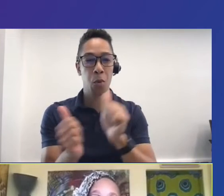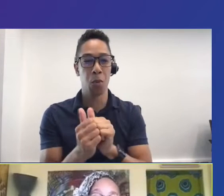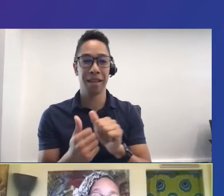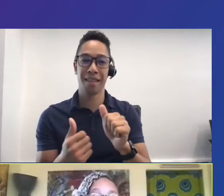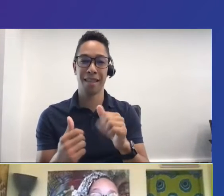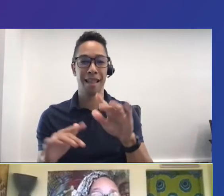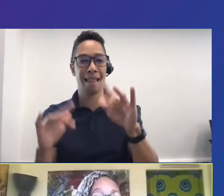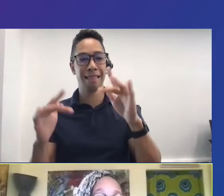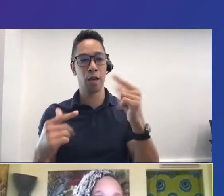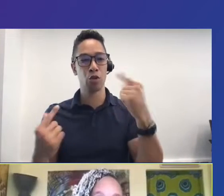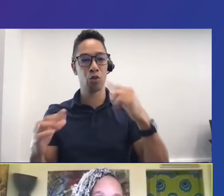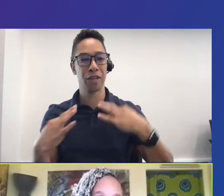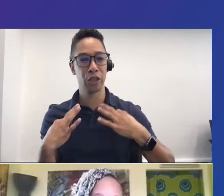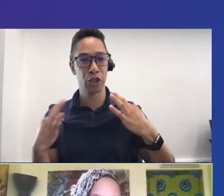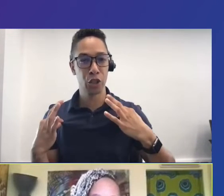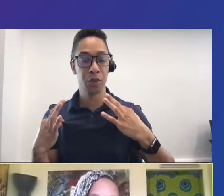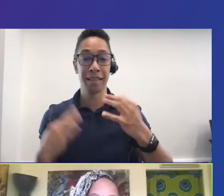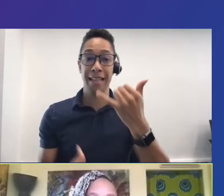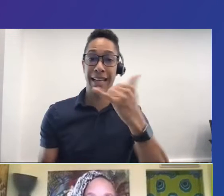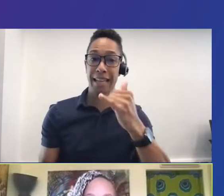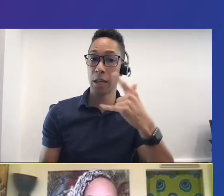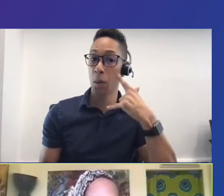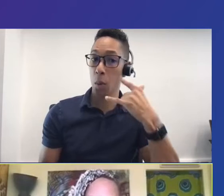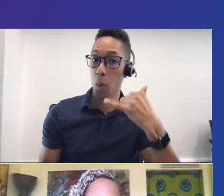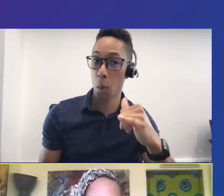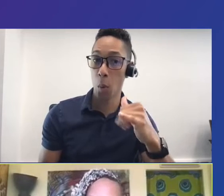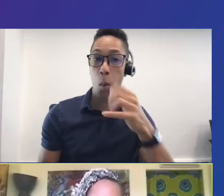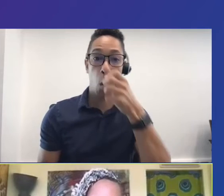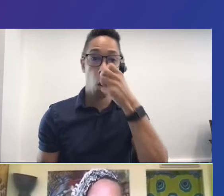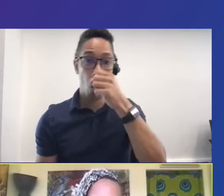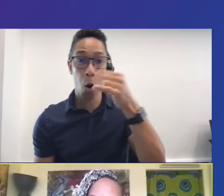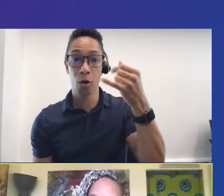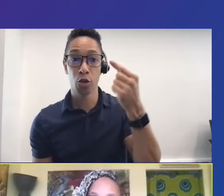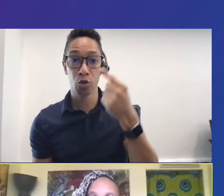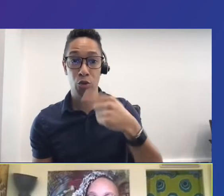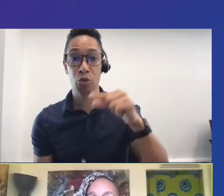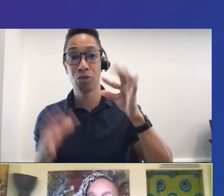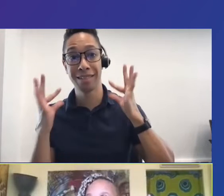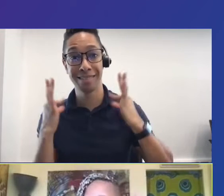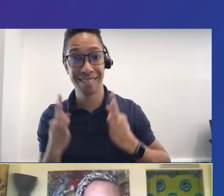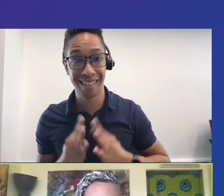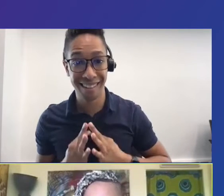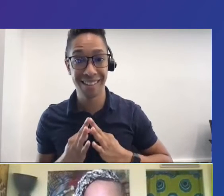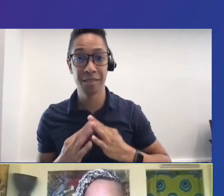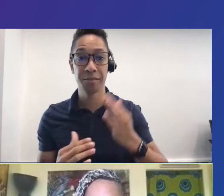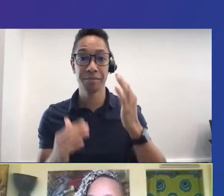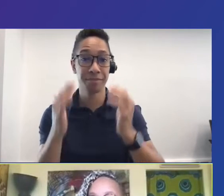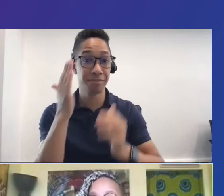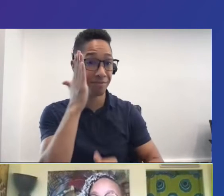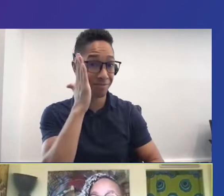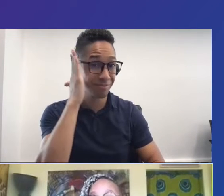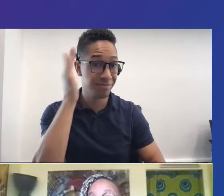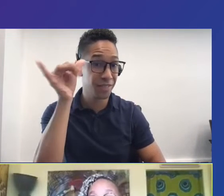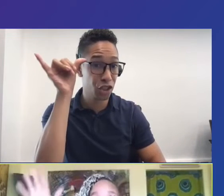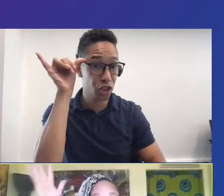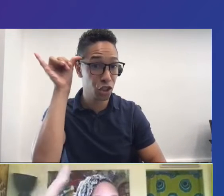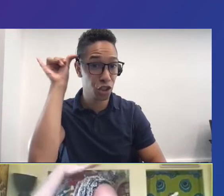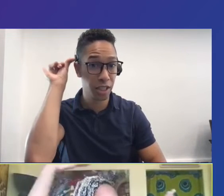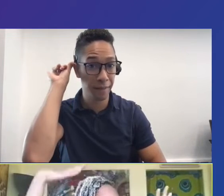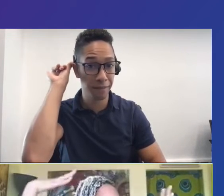shirt, a yellow, gold, orange, and green dangling beaded necklace. My head is shaved on the sides, and I